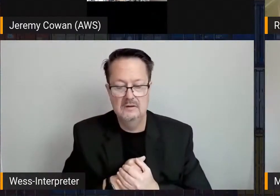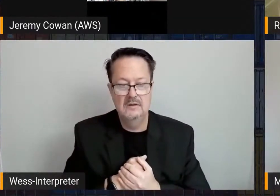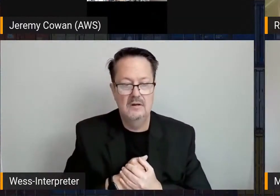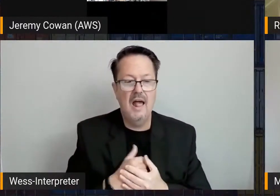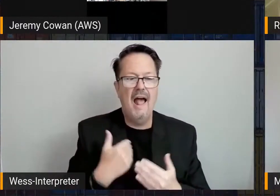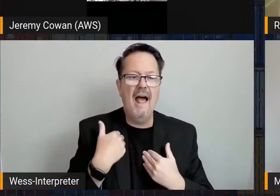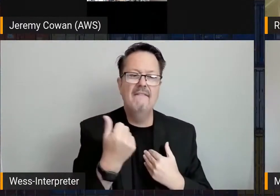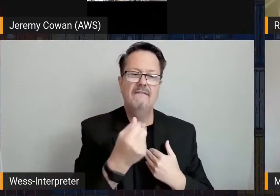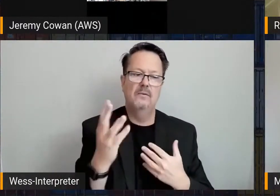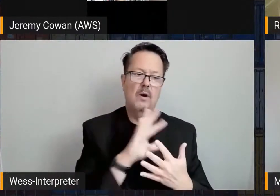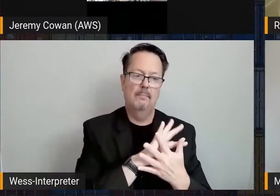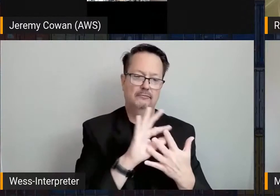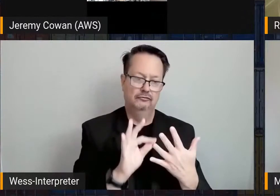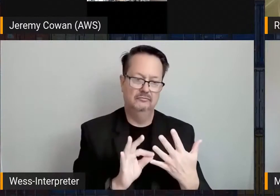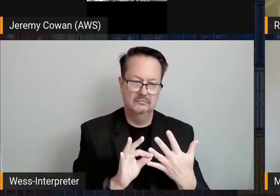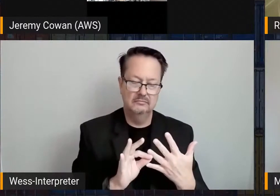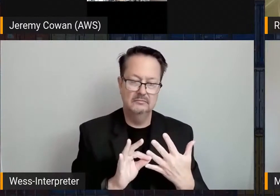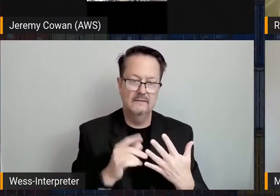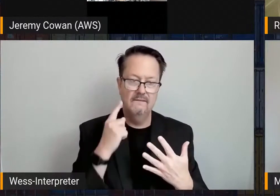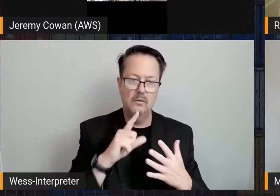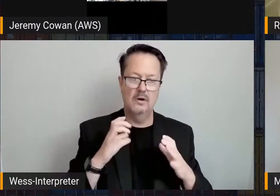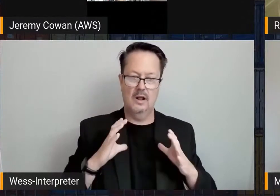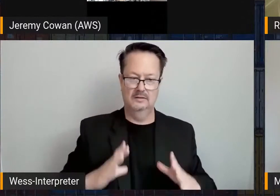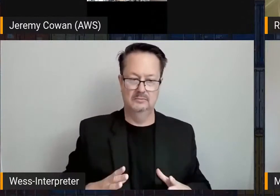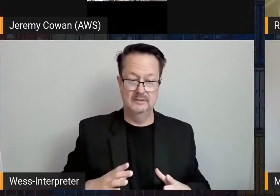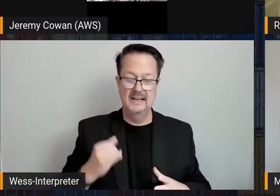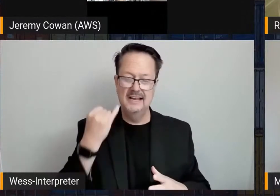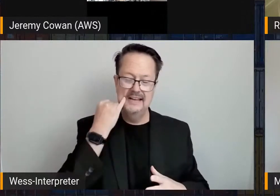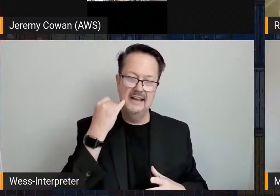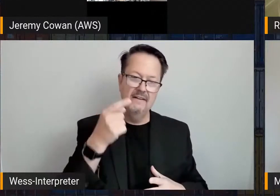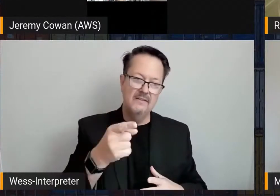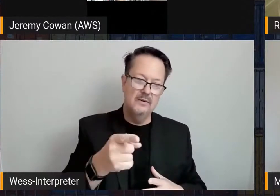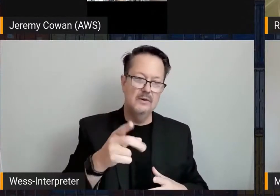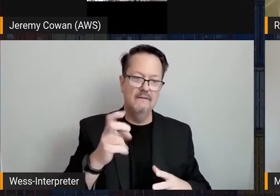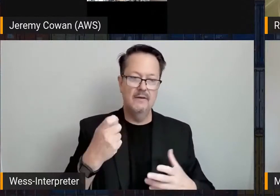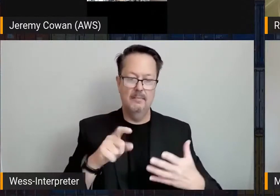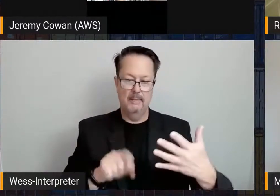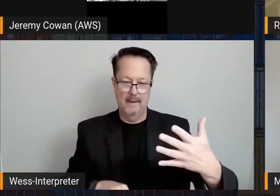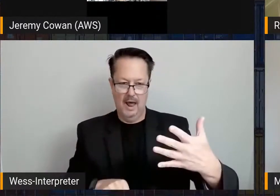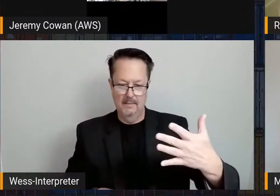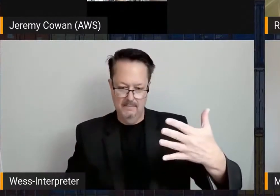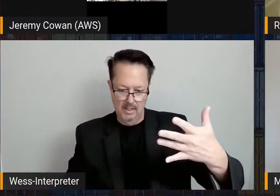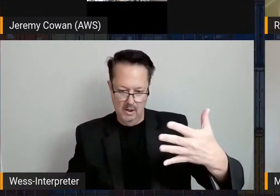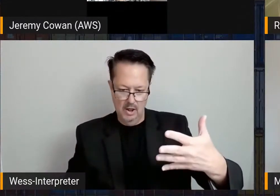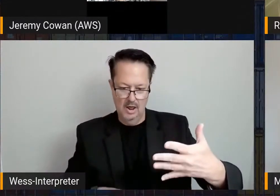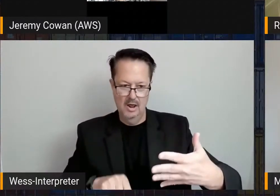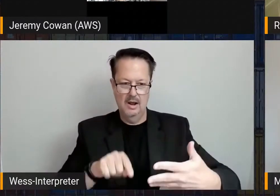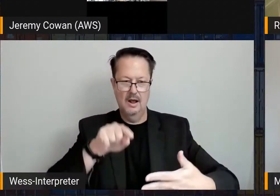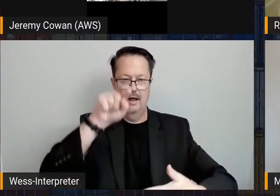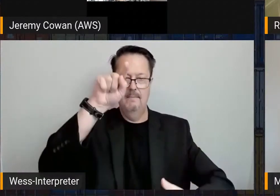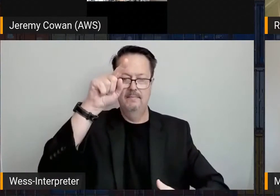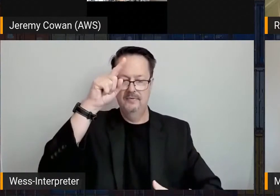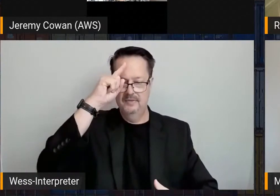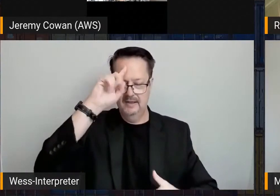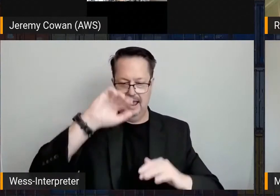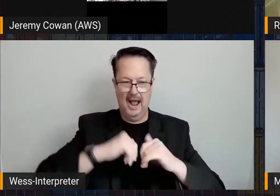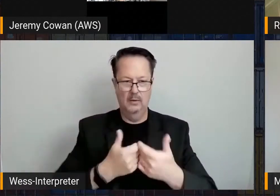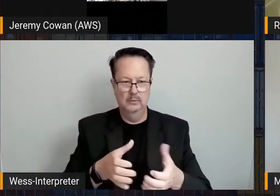a few options available to customers if you're going kind of bottom up and thinking about container